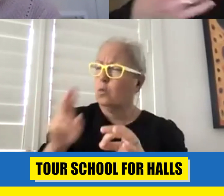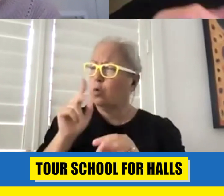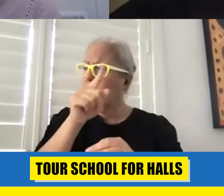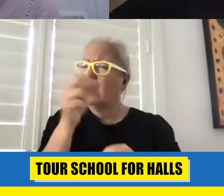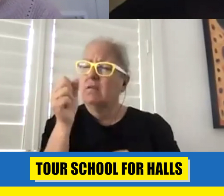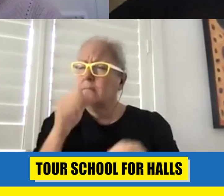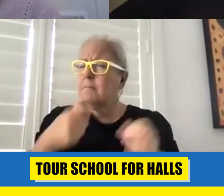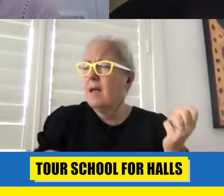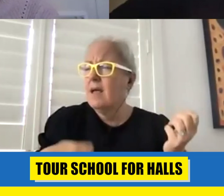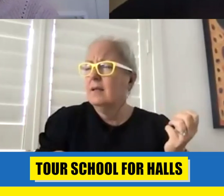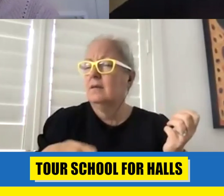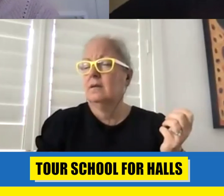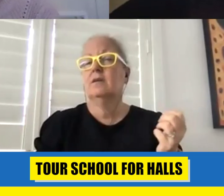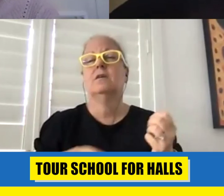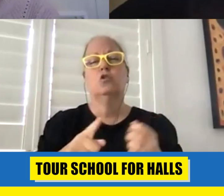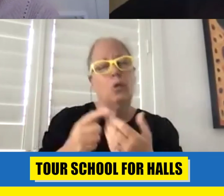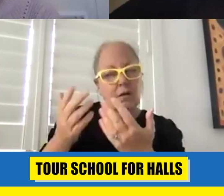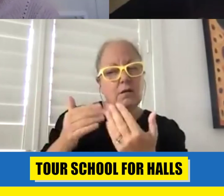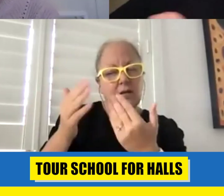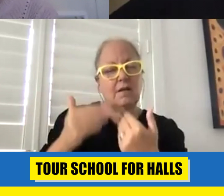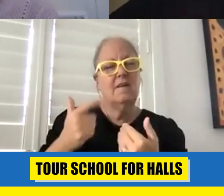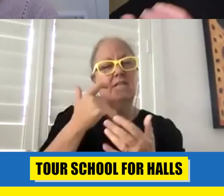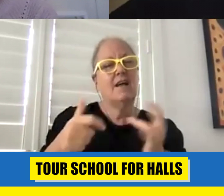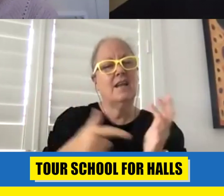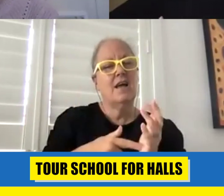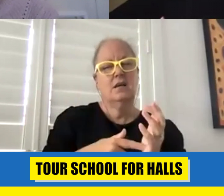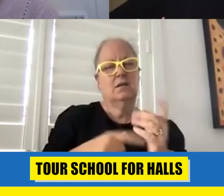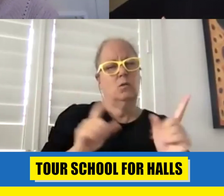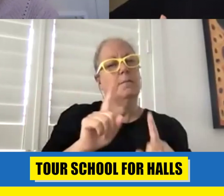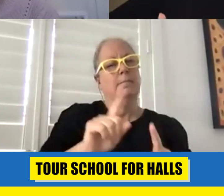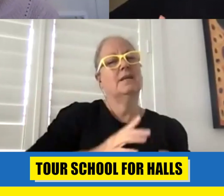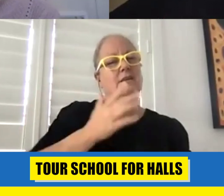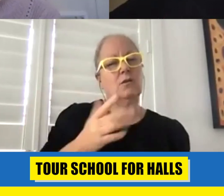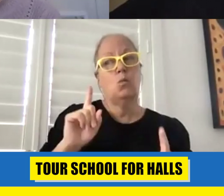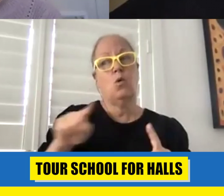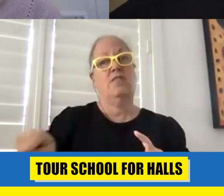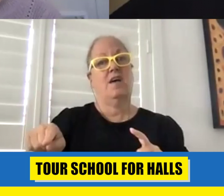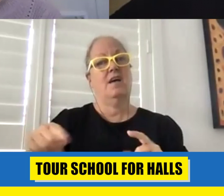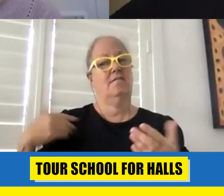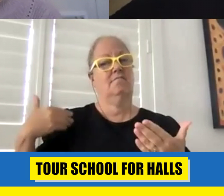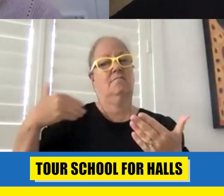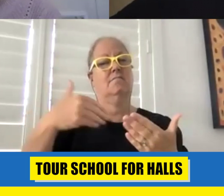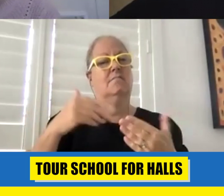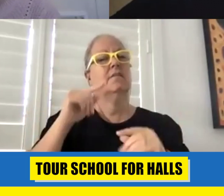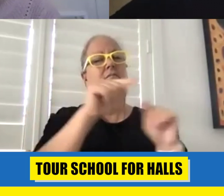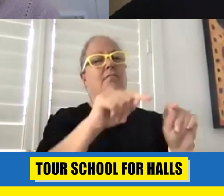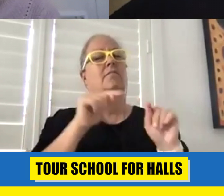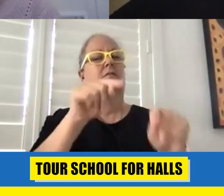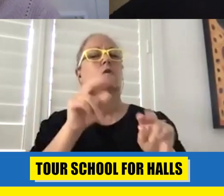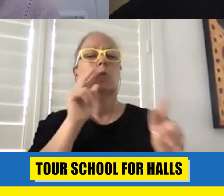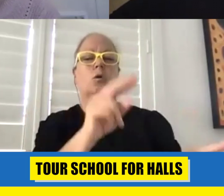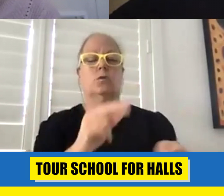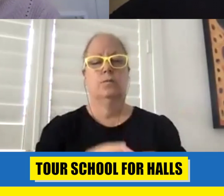to find out what it is that people are curious about, what they currently attend. And I think, you know,